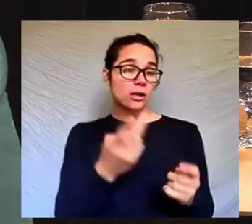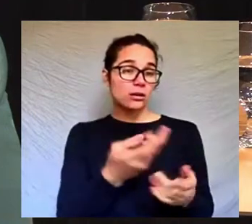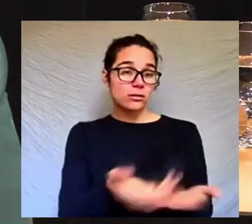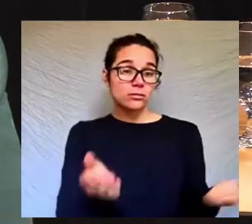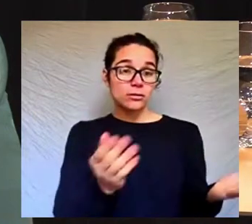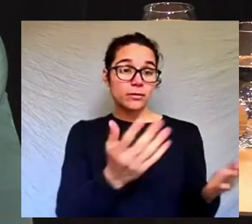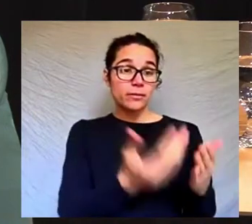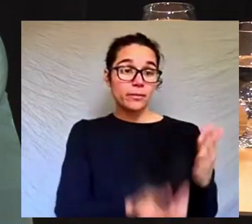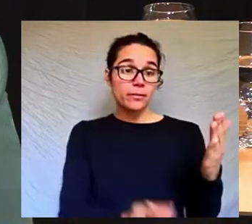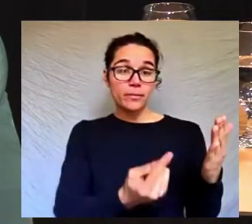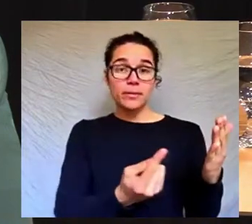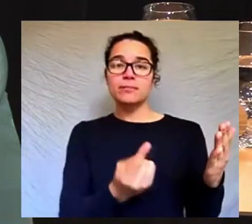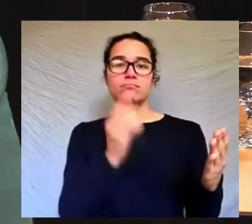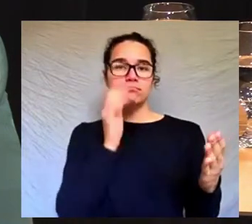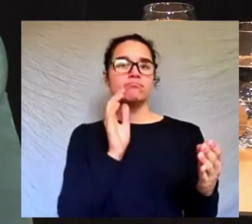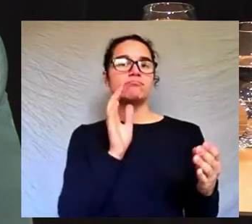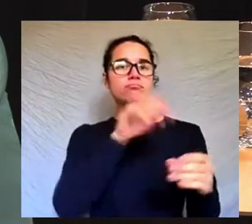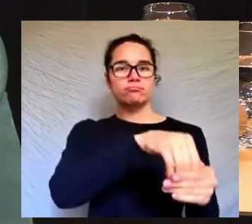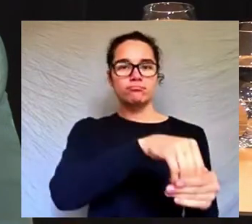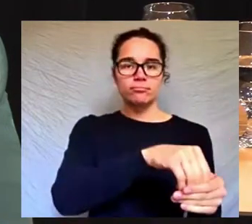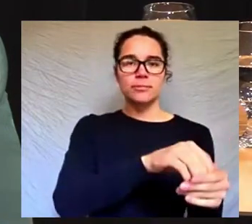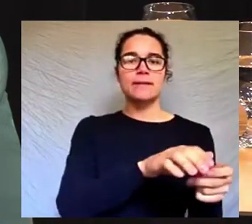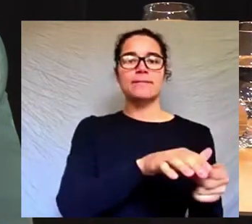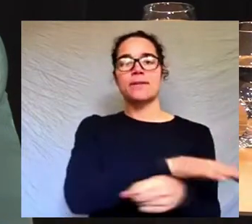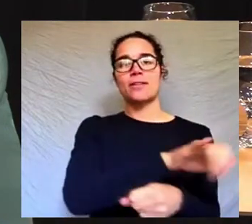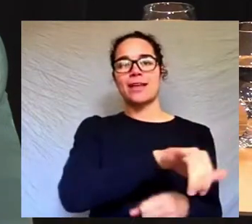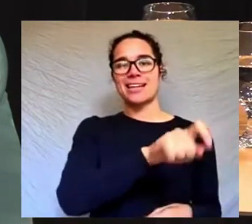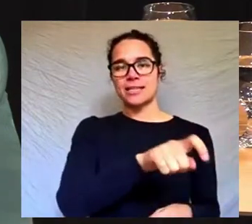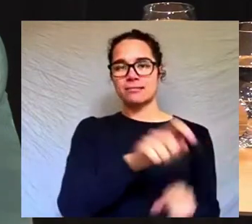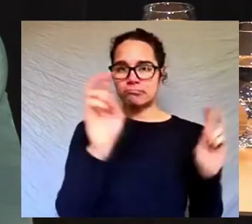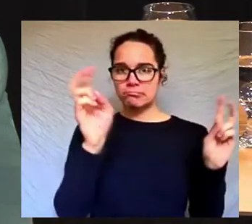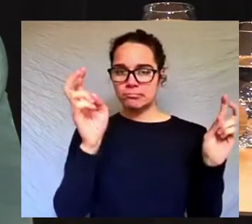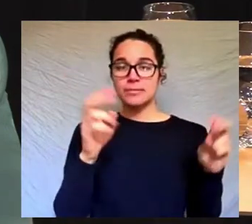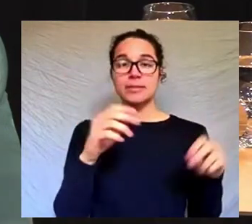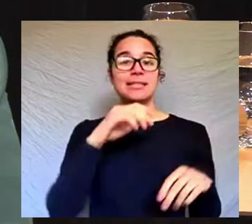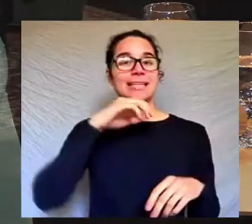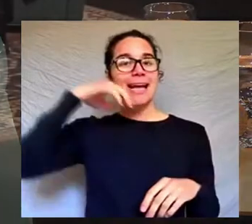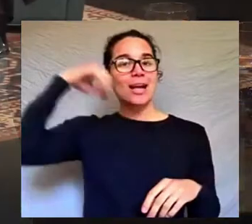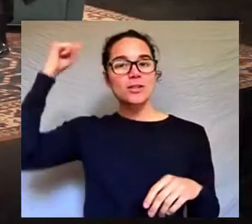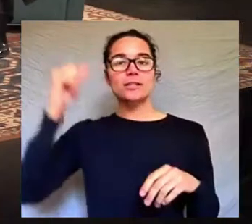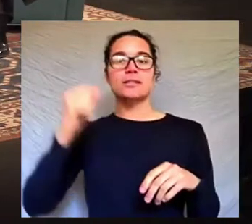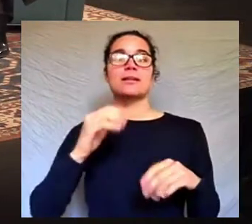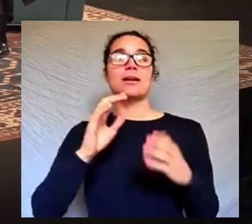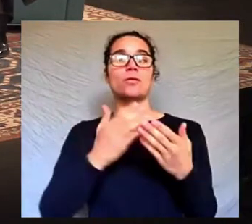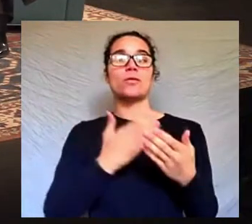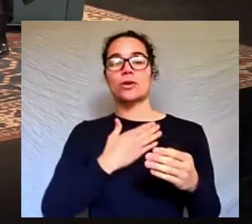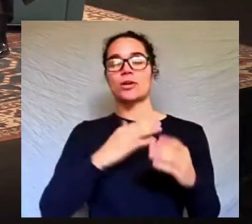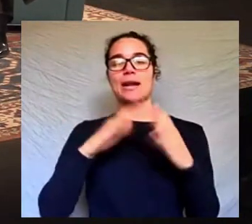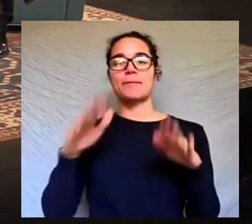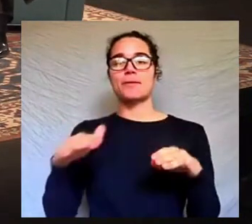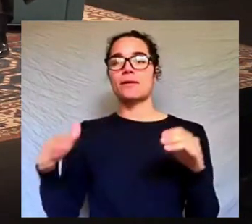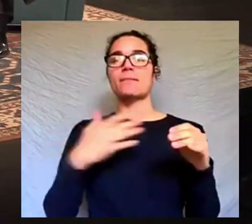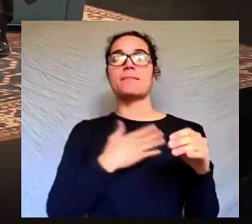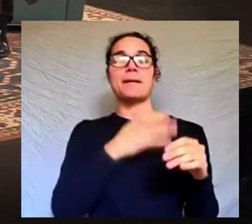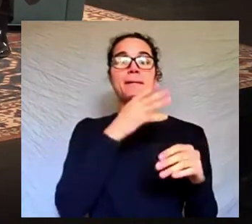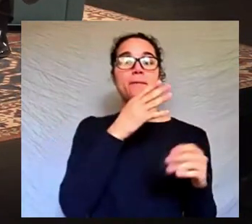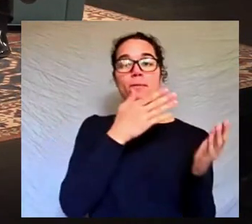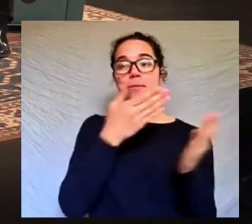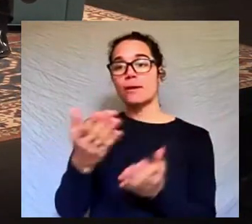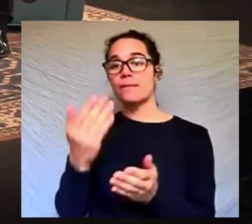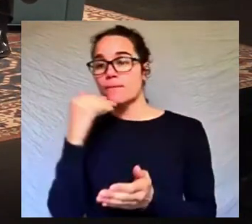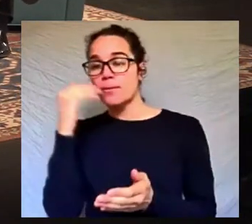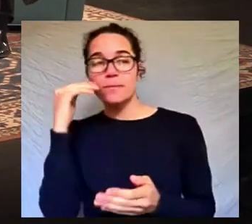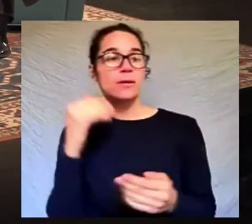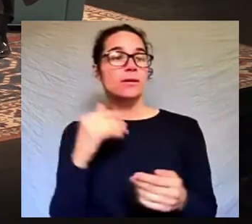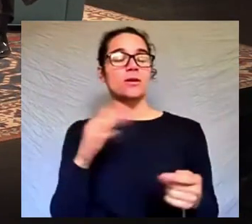know, I the elderly in my neighborhood, my mom was bringing them food, my dad was checking in on them, and they were dispatching my siblings and